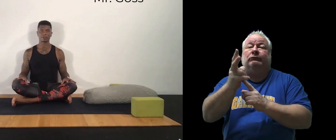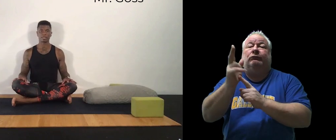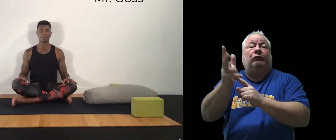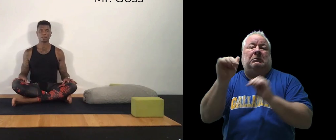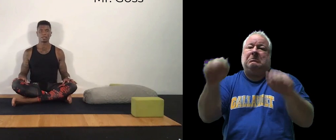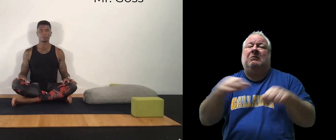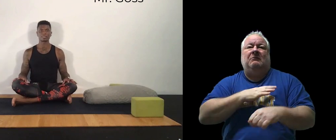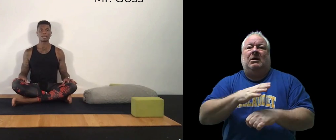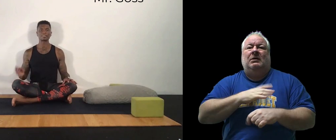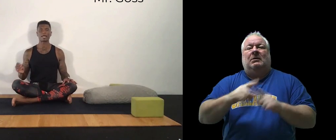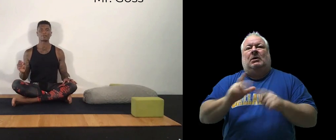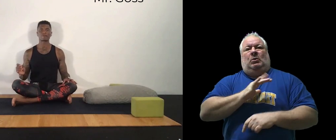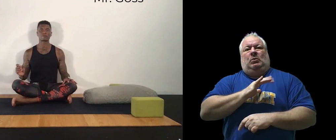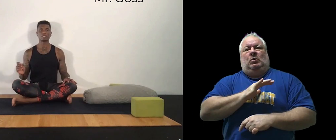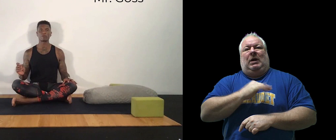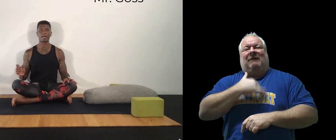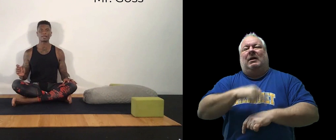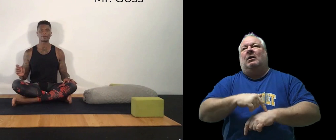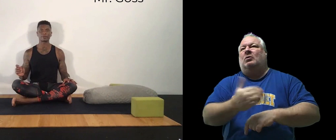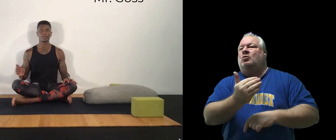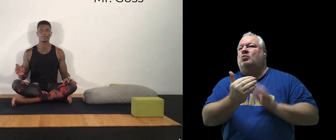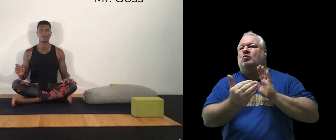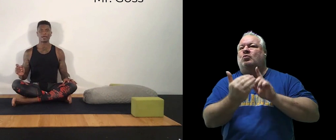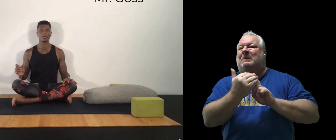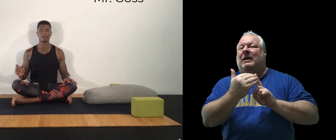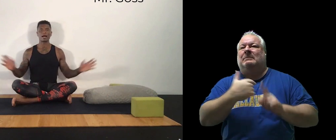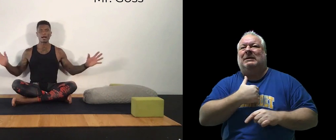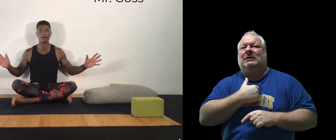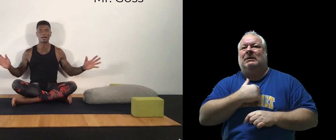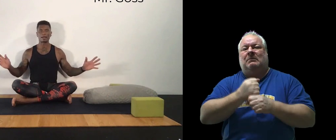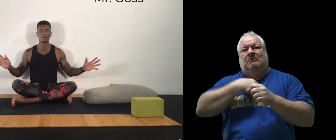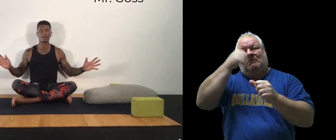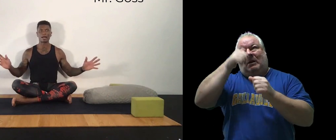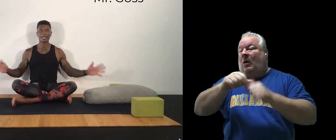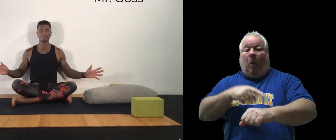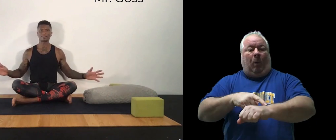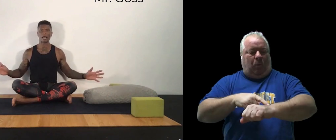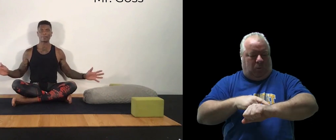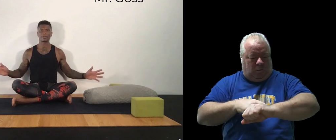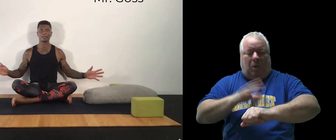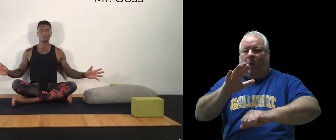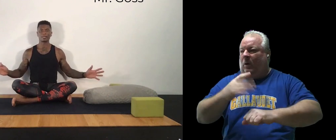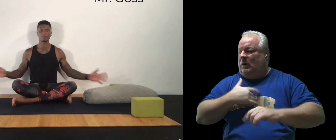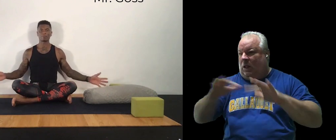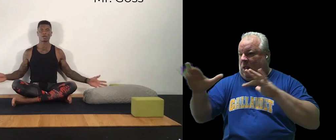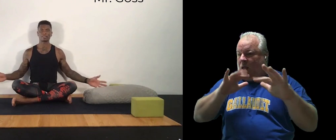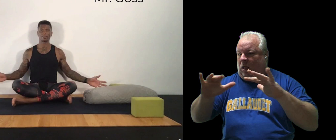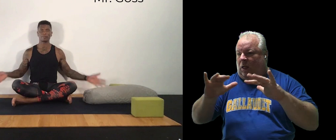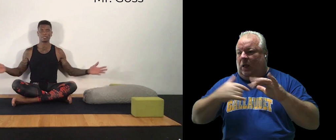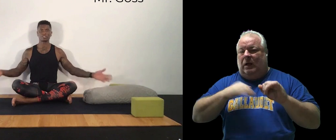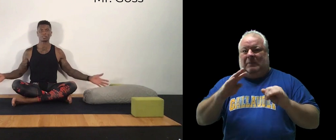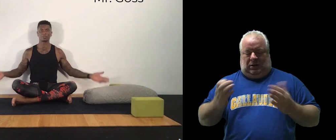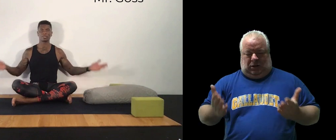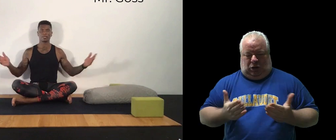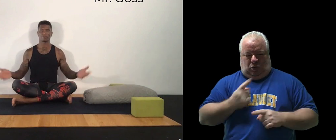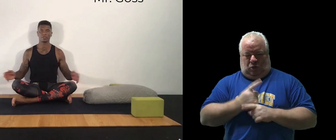it a second or a third time. But it's nice to have that friendly reminder that, I can just stop and be